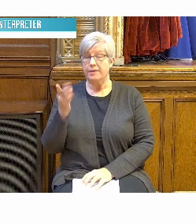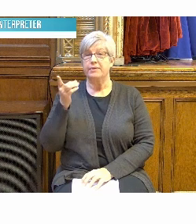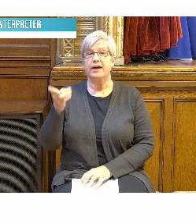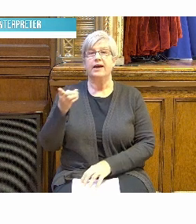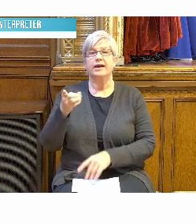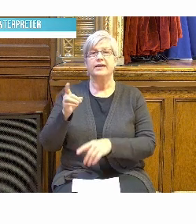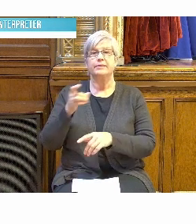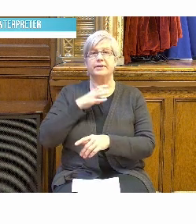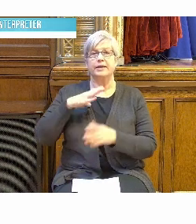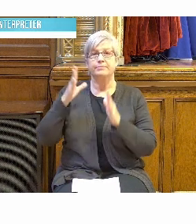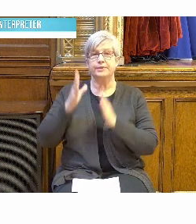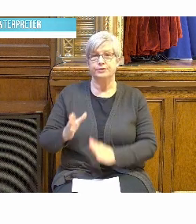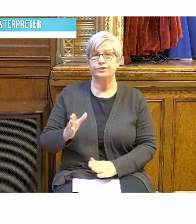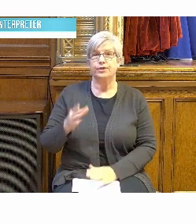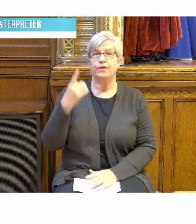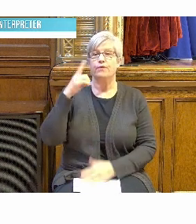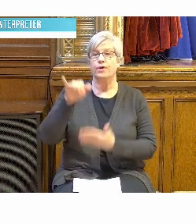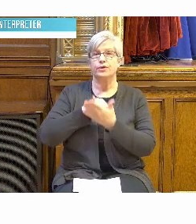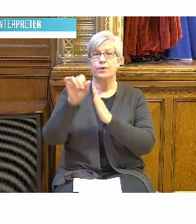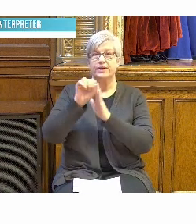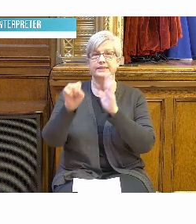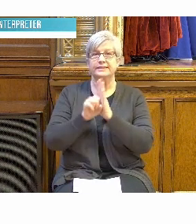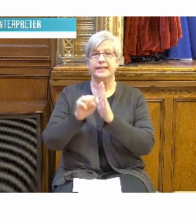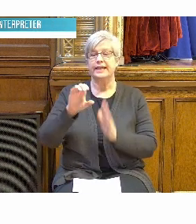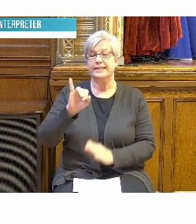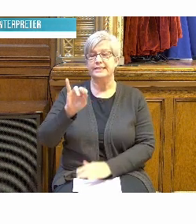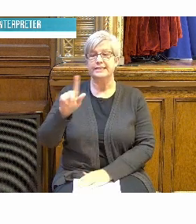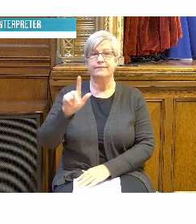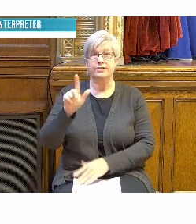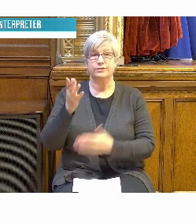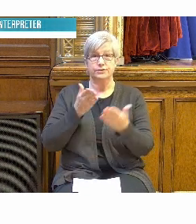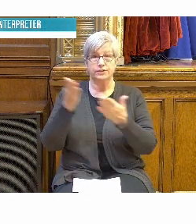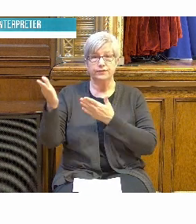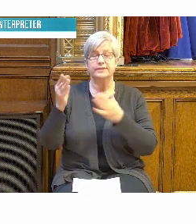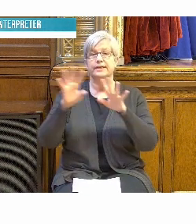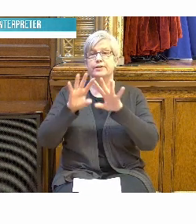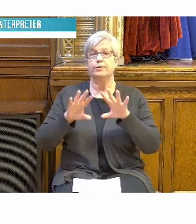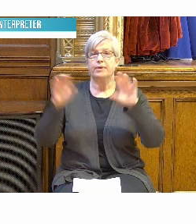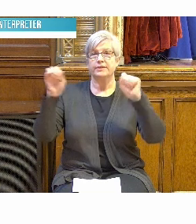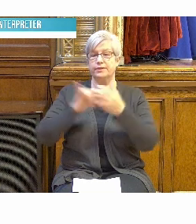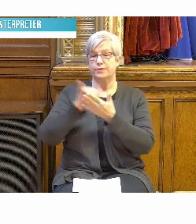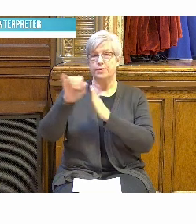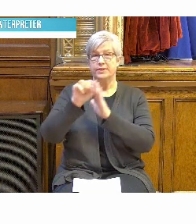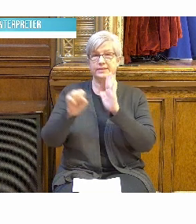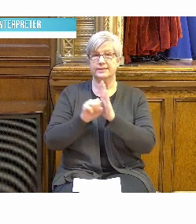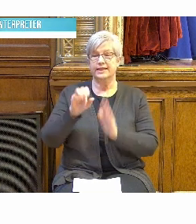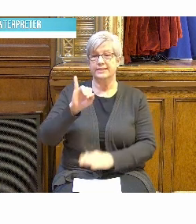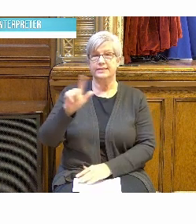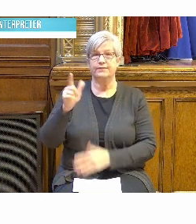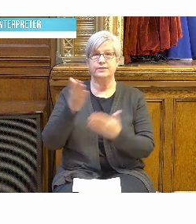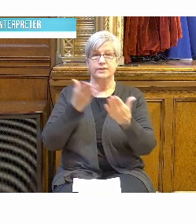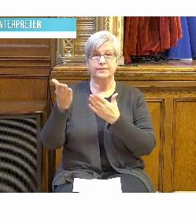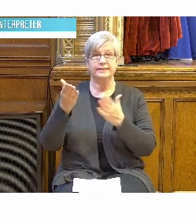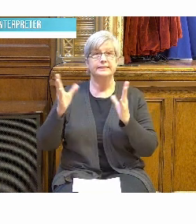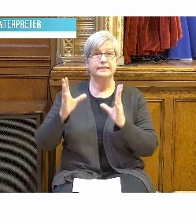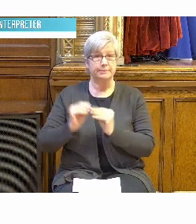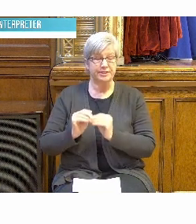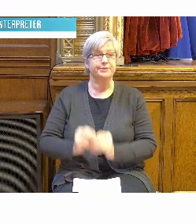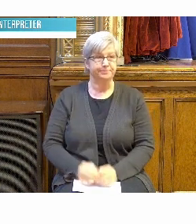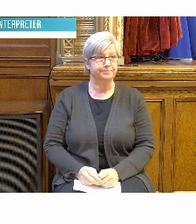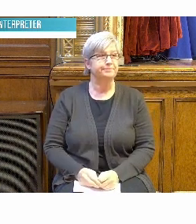am the commissioner of New York State Civil Service and the president of the New York State Civil Service Commission.